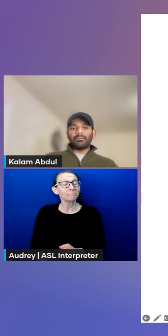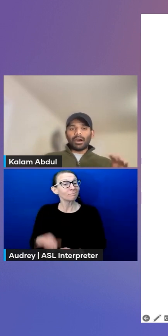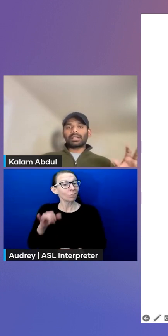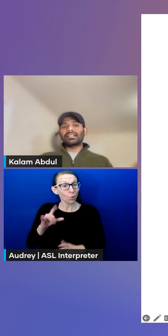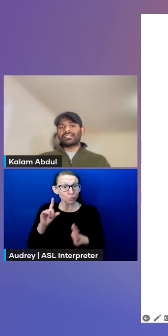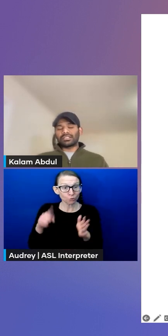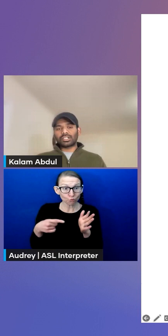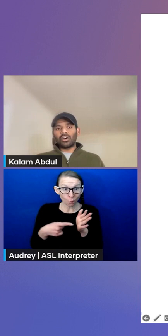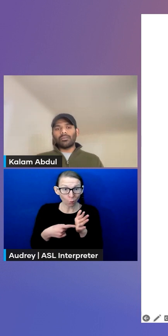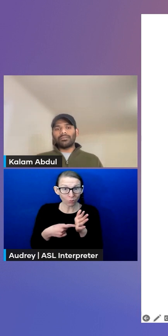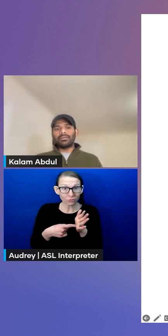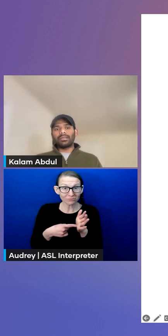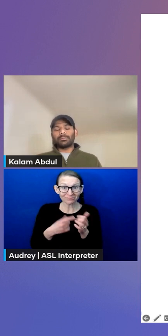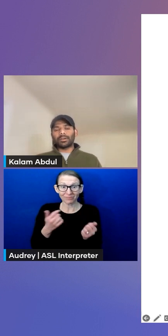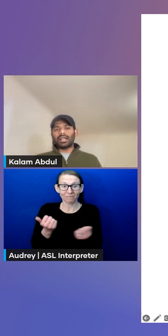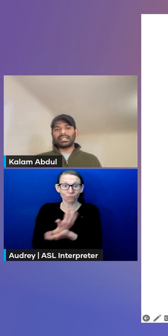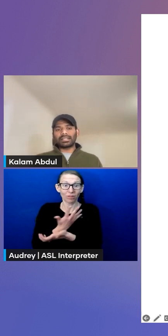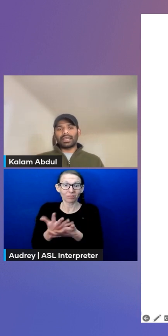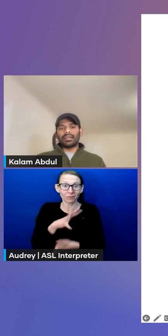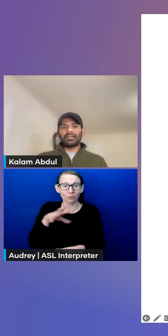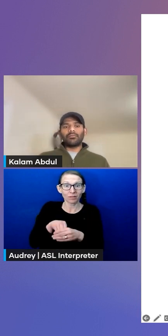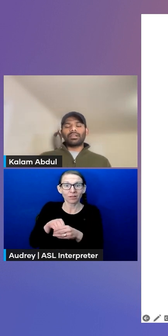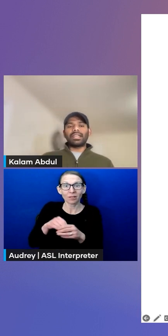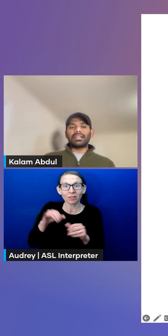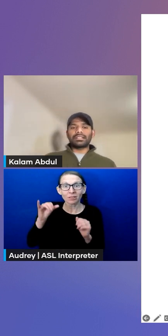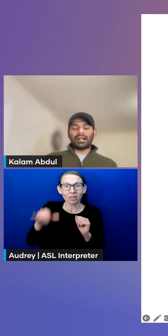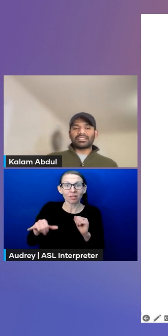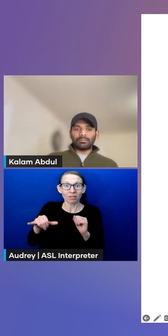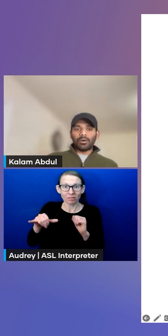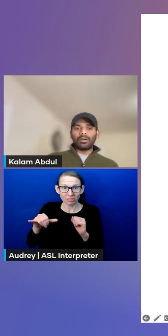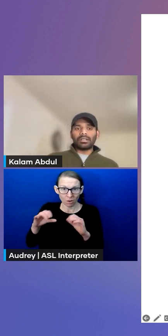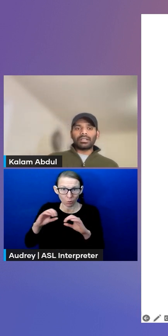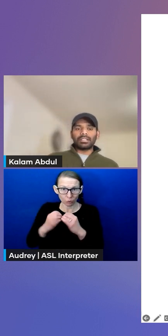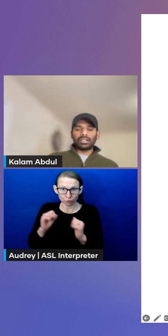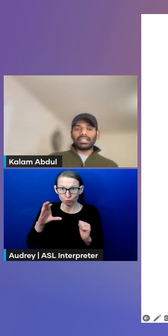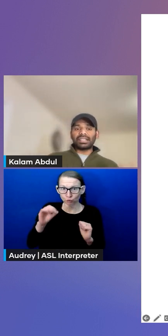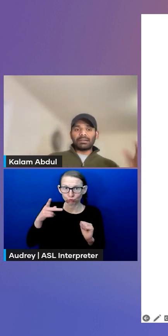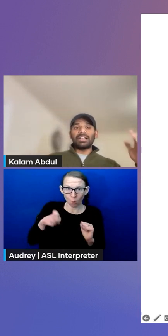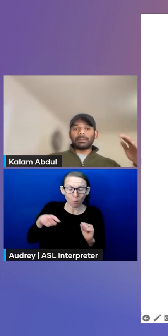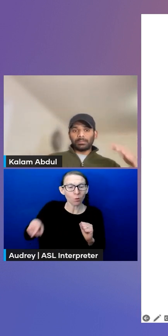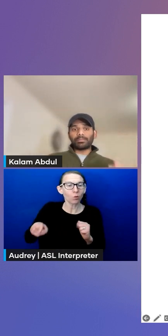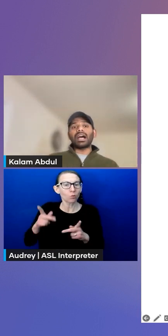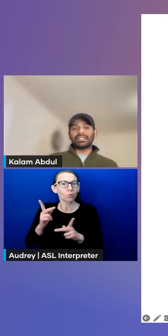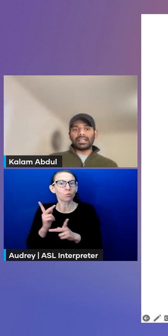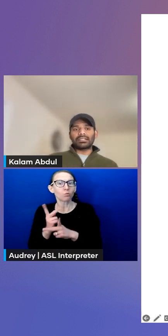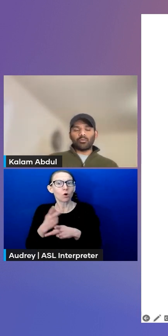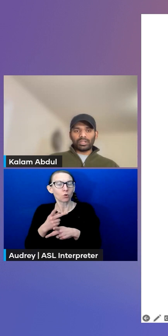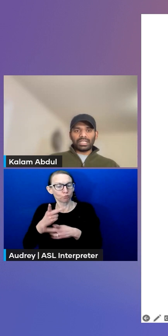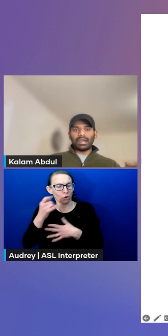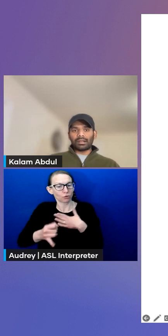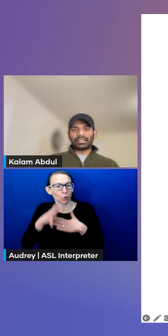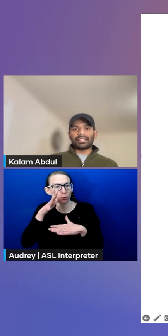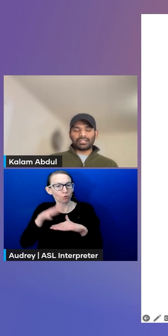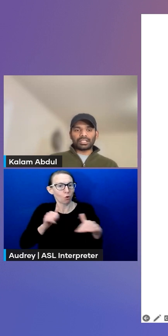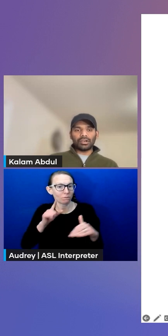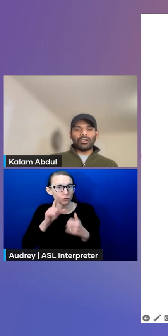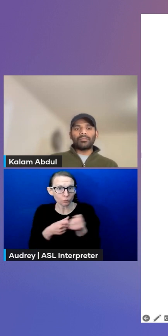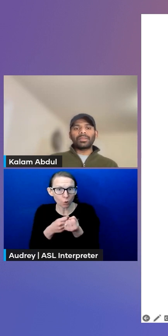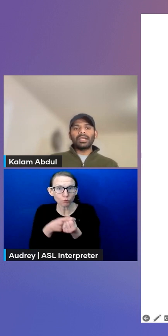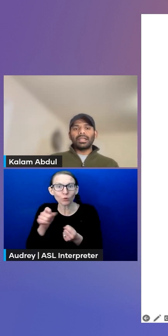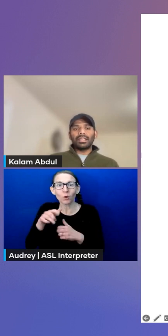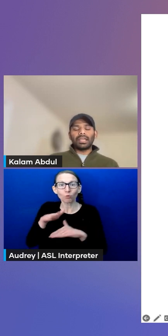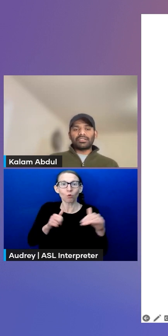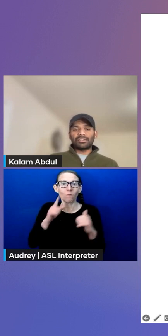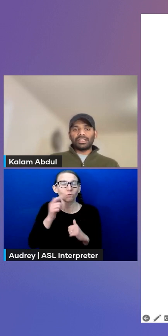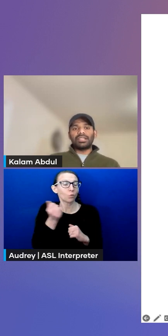within the organization scope, the project we created is called support. So you can create multiple projects within an organization